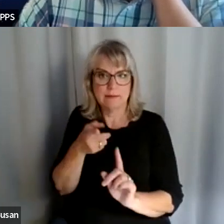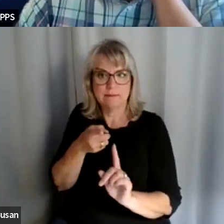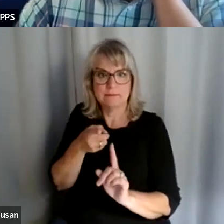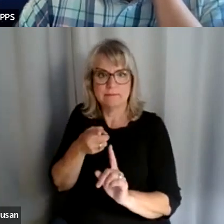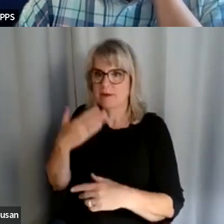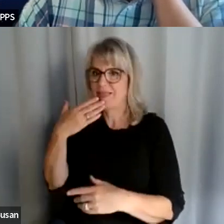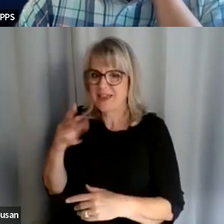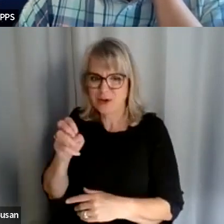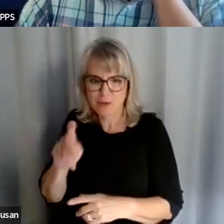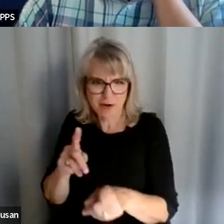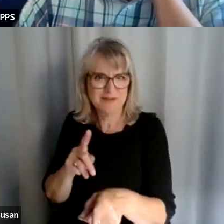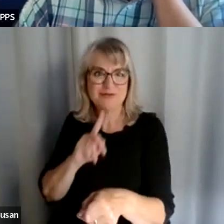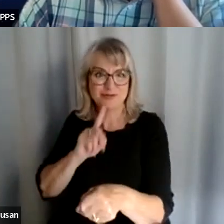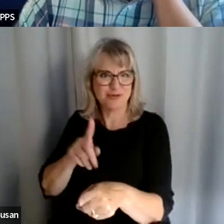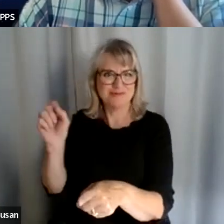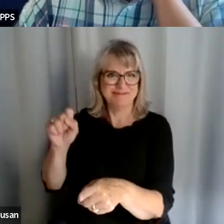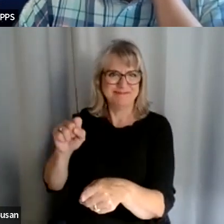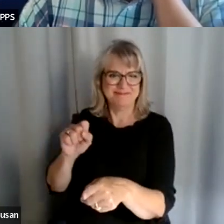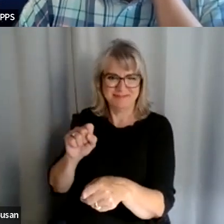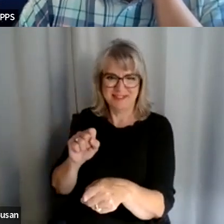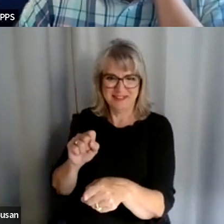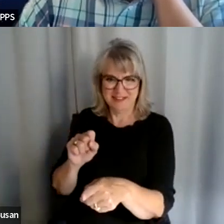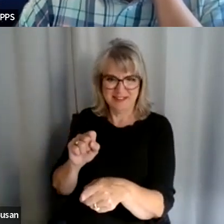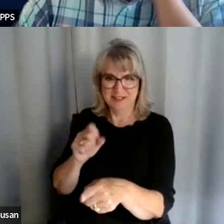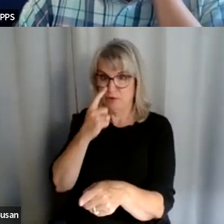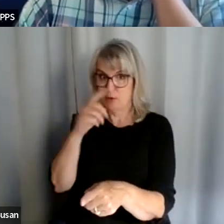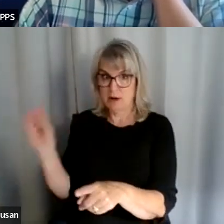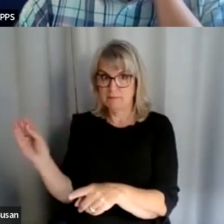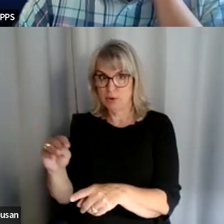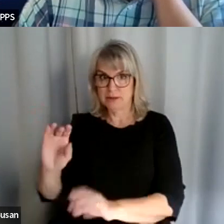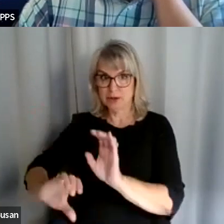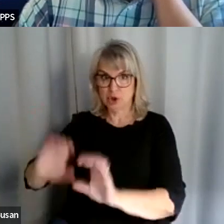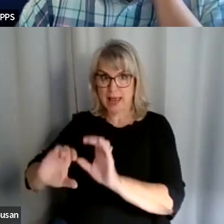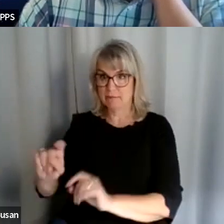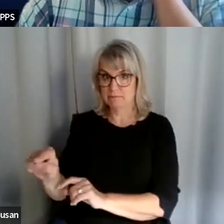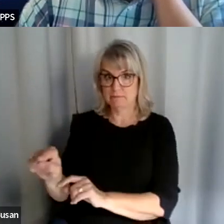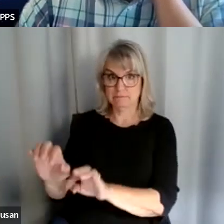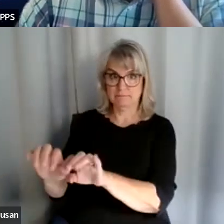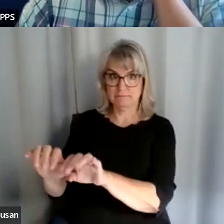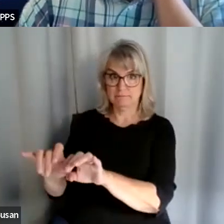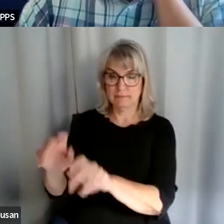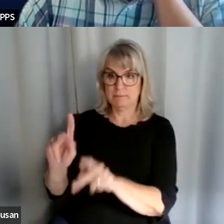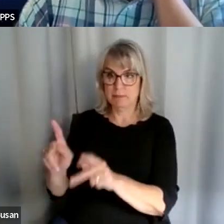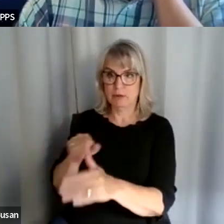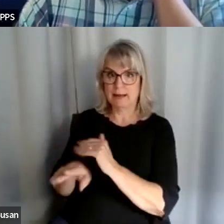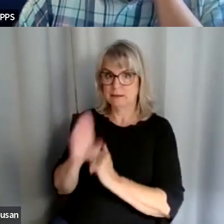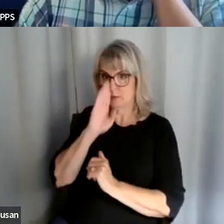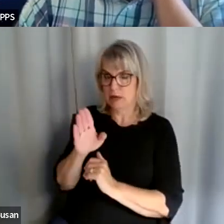thank you, Mark. He's going to share the Jamboard. Actually, you could pop it in the chat and folks could access it directly.